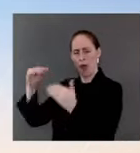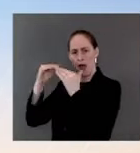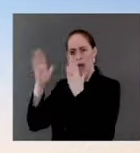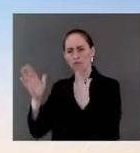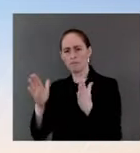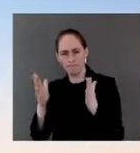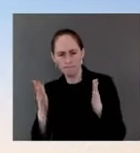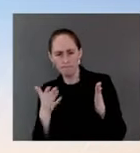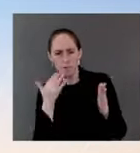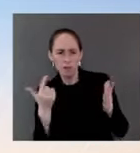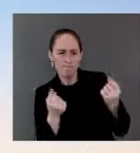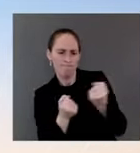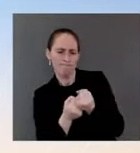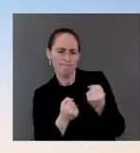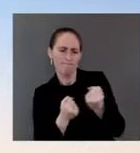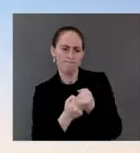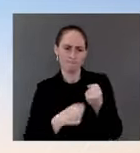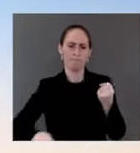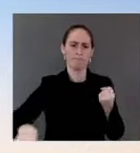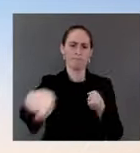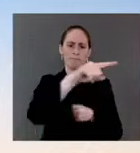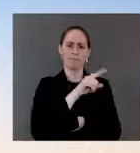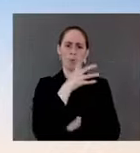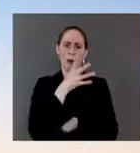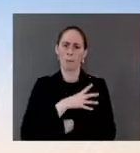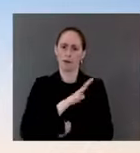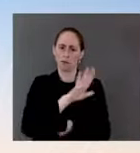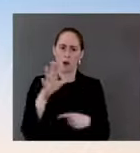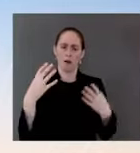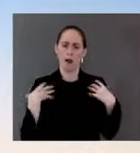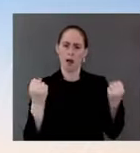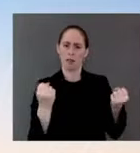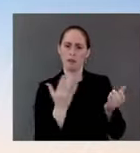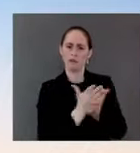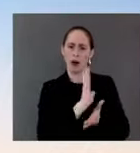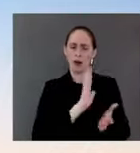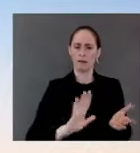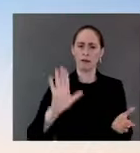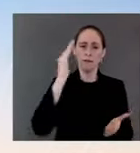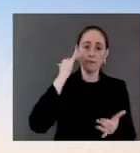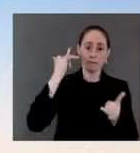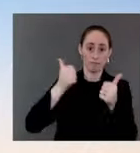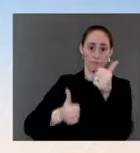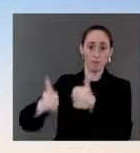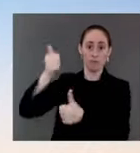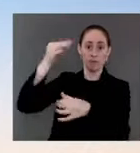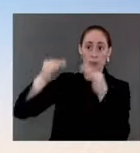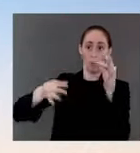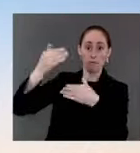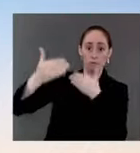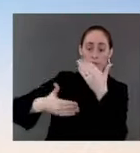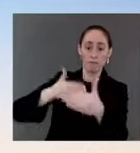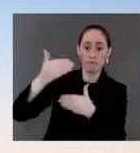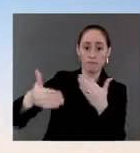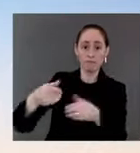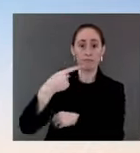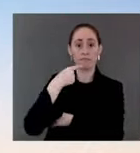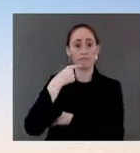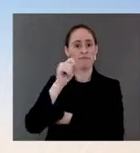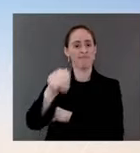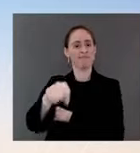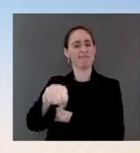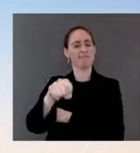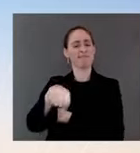while the lawsuits play out. So I just wondered what else, aside from the codification of Roe in Congress, can and should